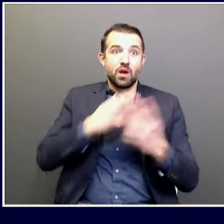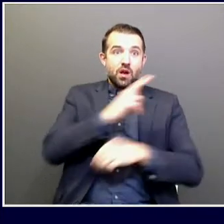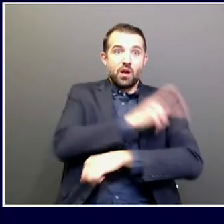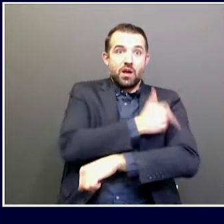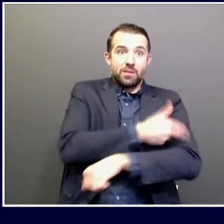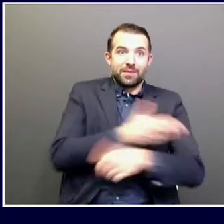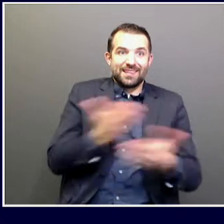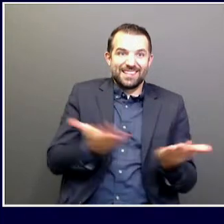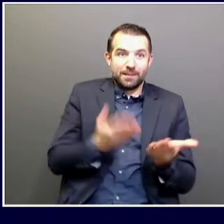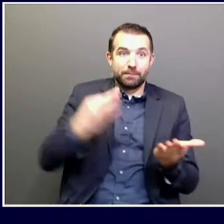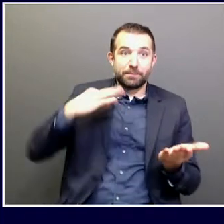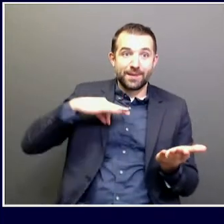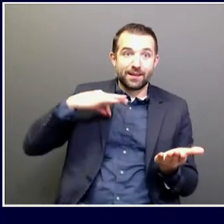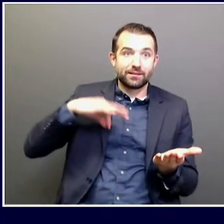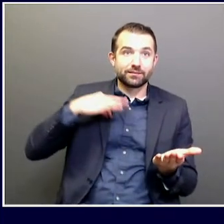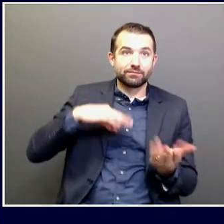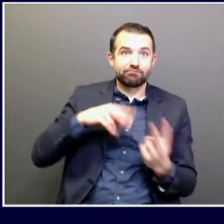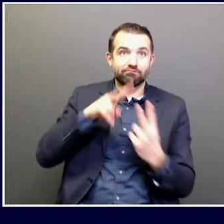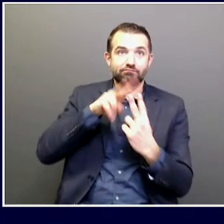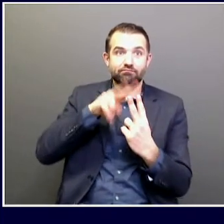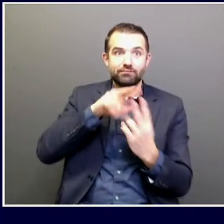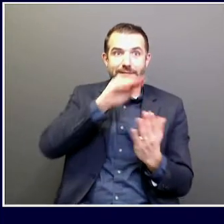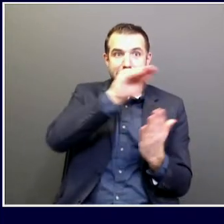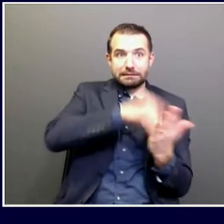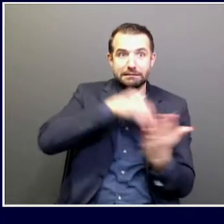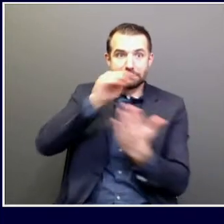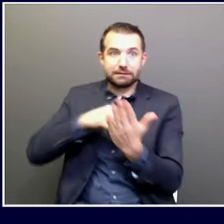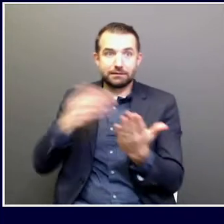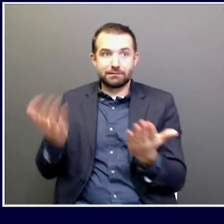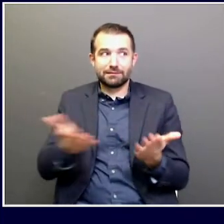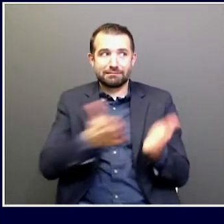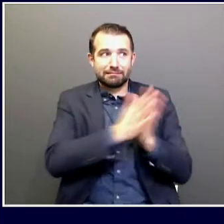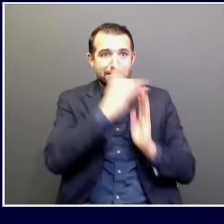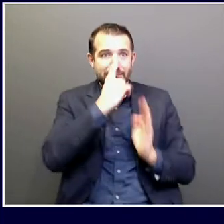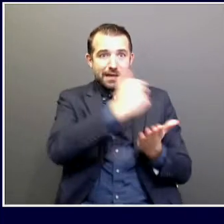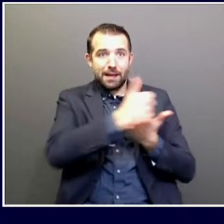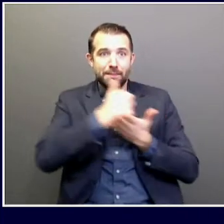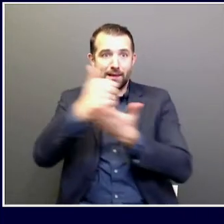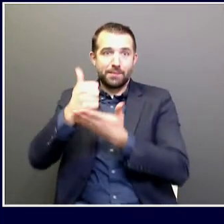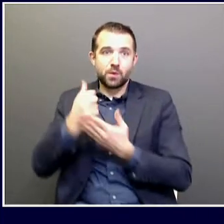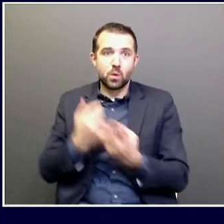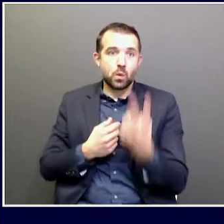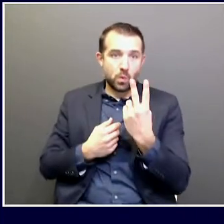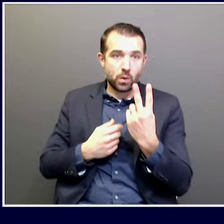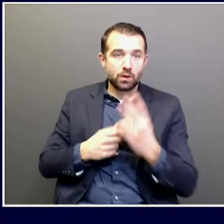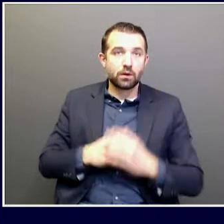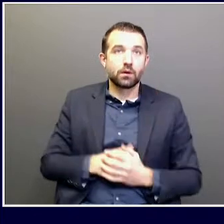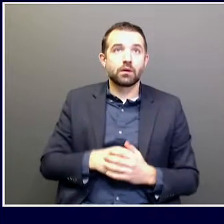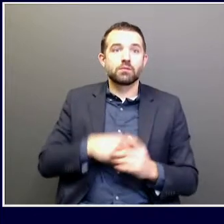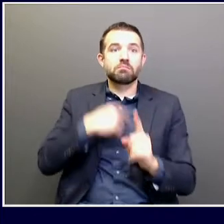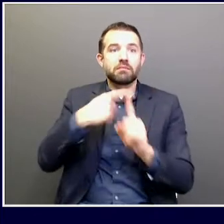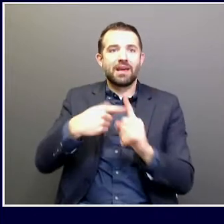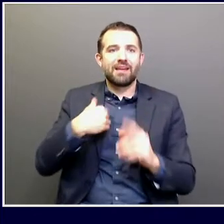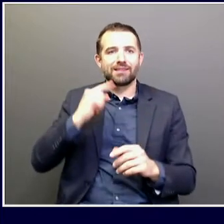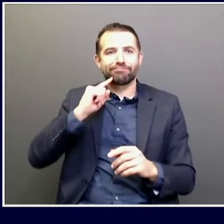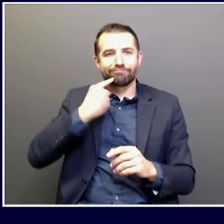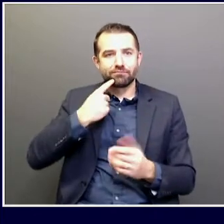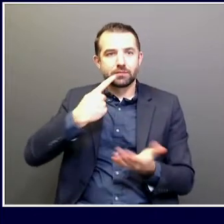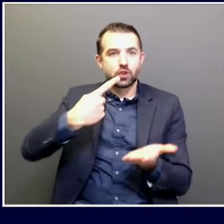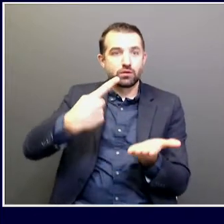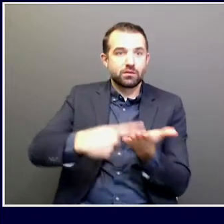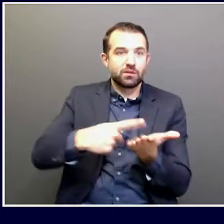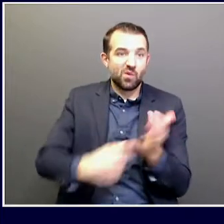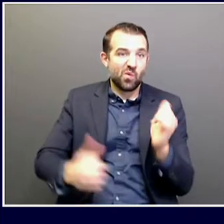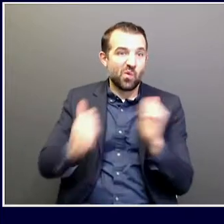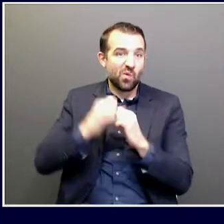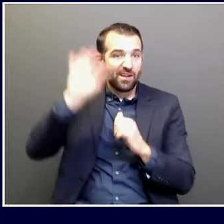already had some intense discussions with our federal officials, and we've impressed upon them the urgency. Just as a reminder,